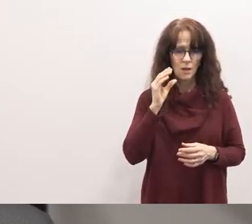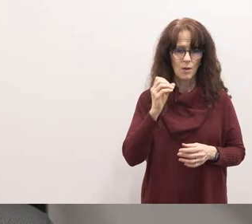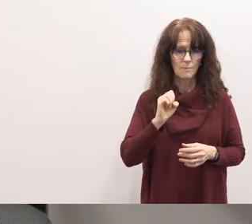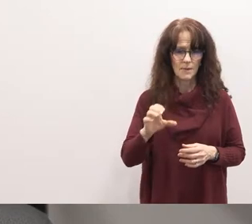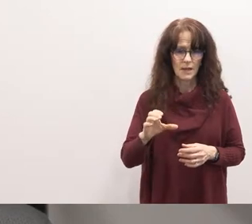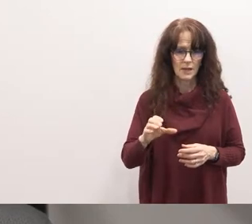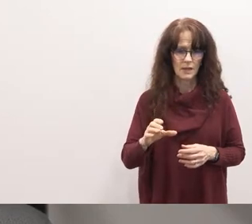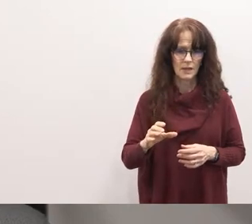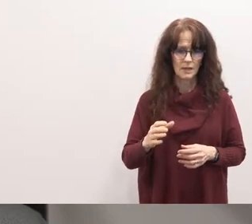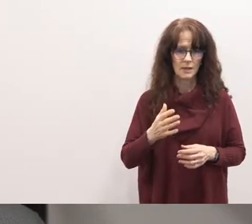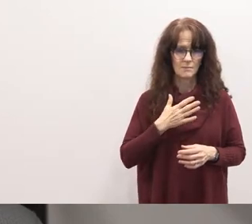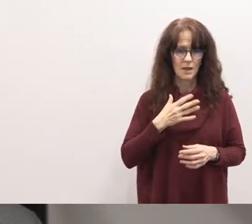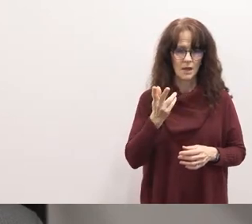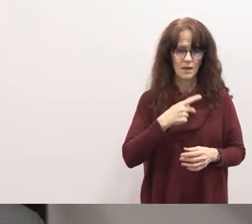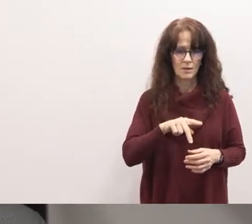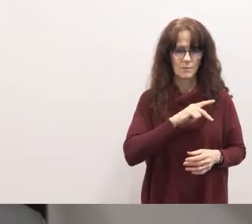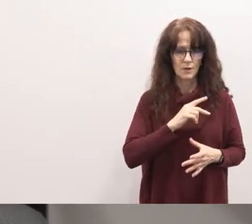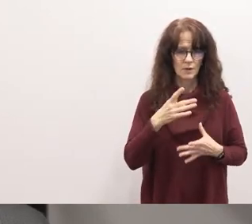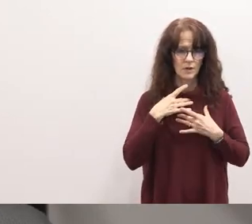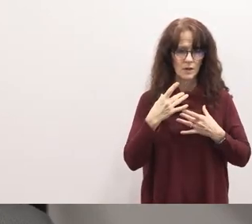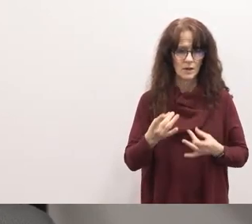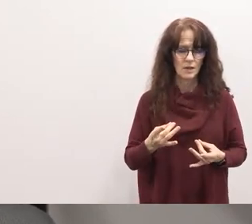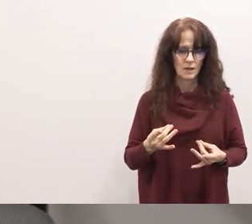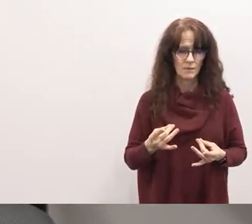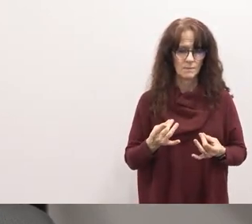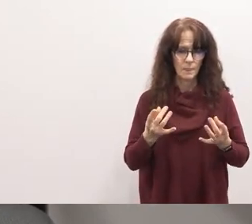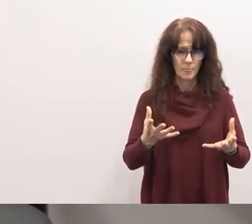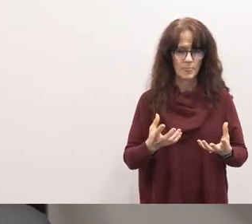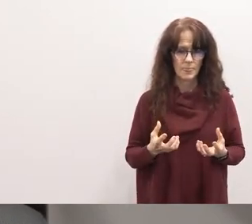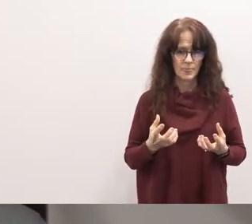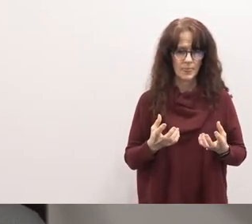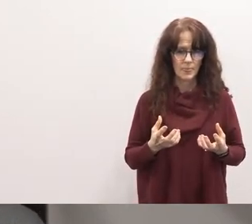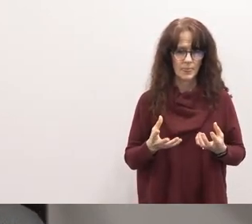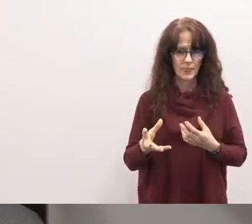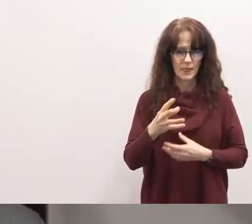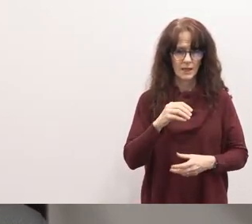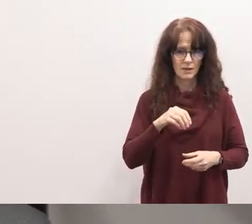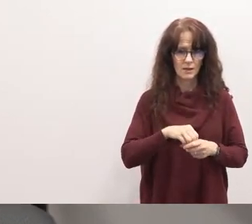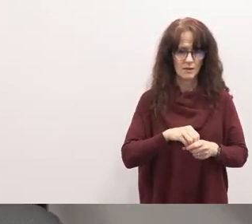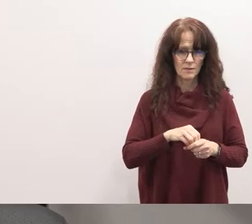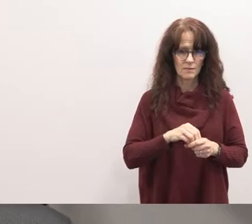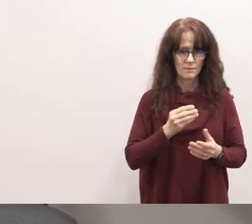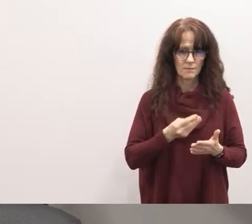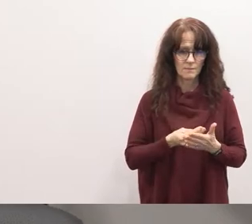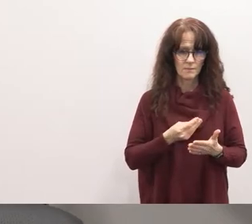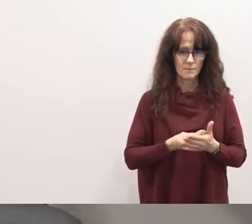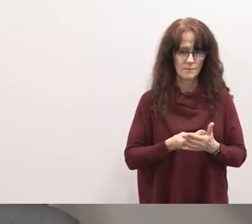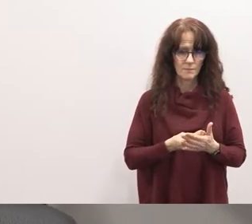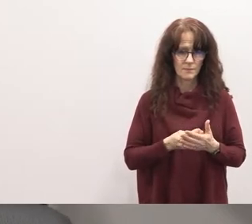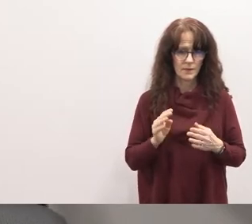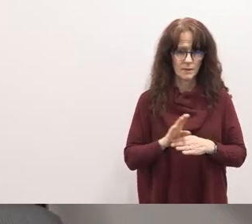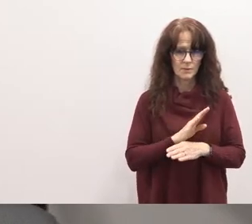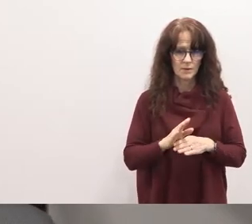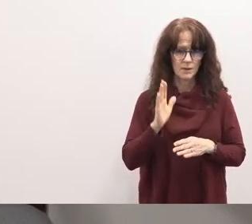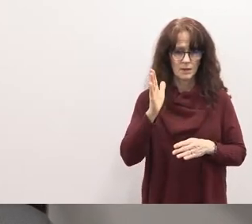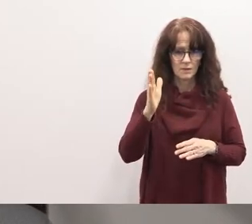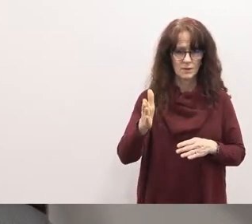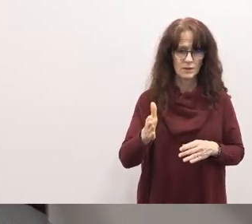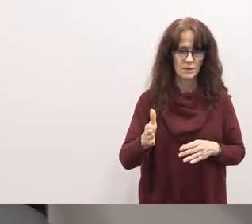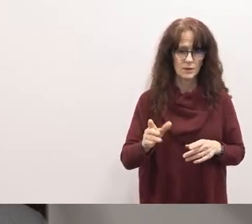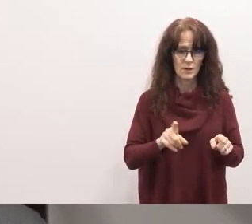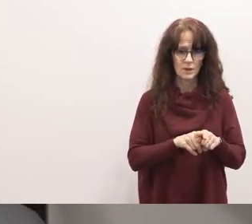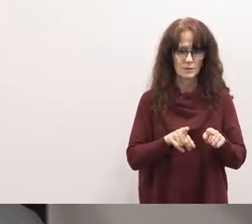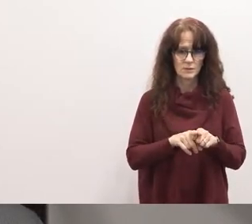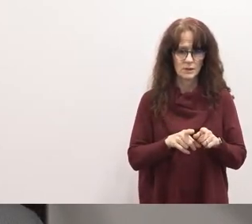to my personal interest of wanting to be involved into finance and business in the future, and